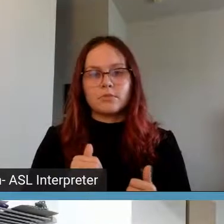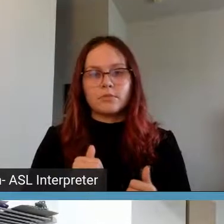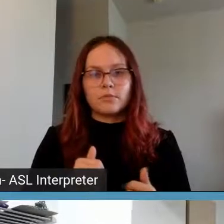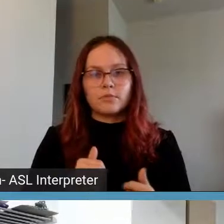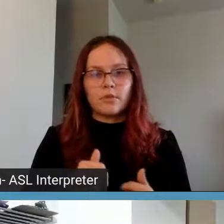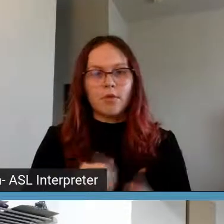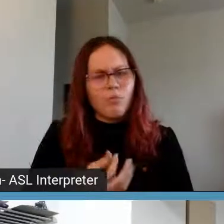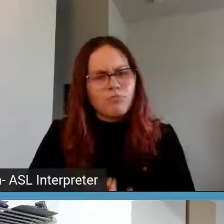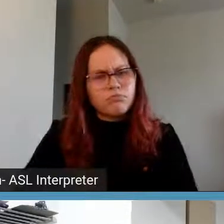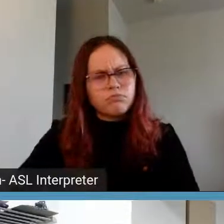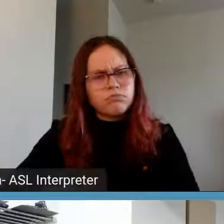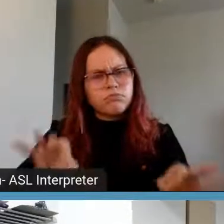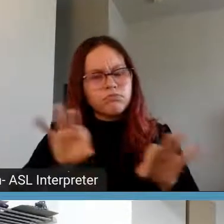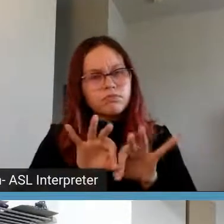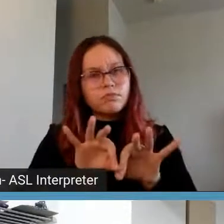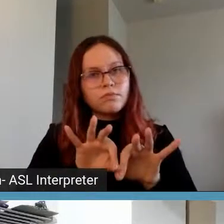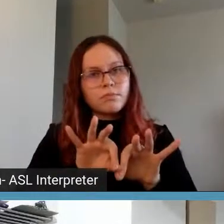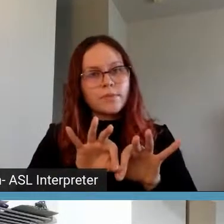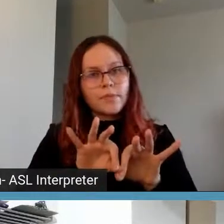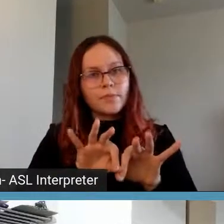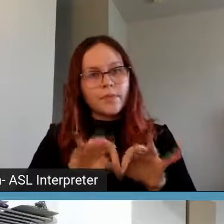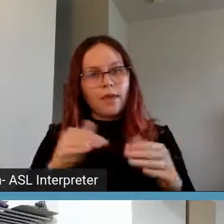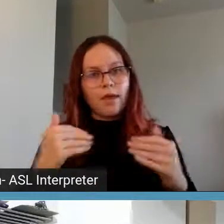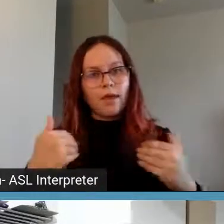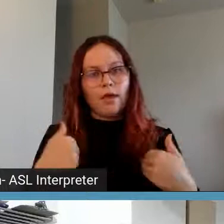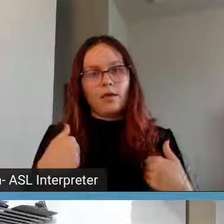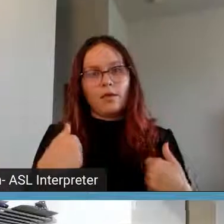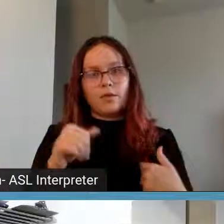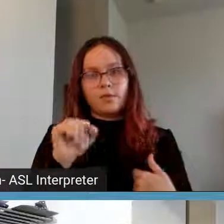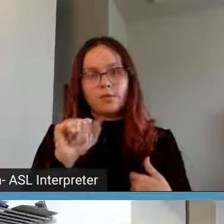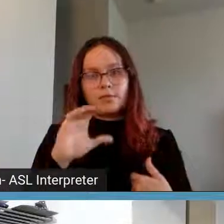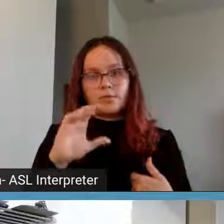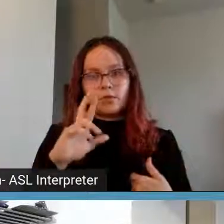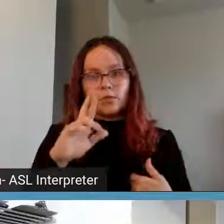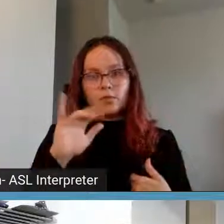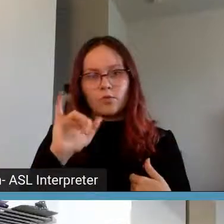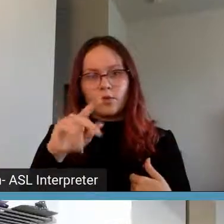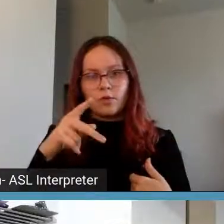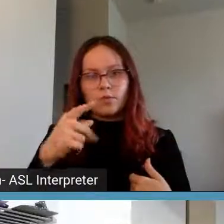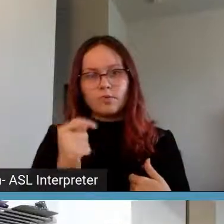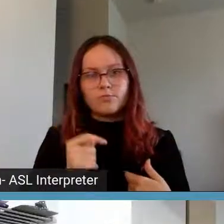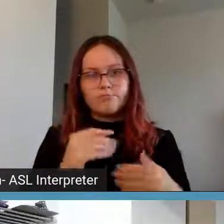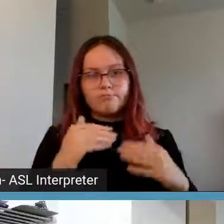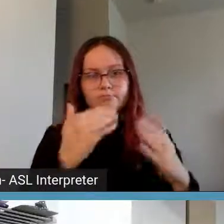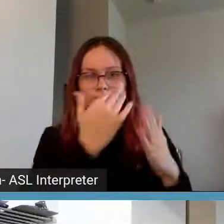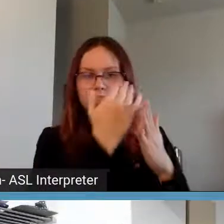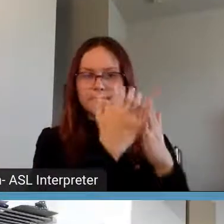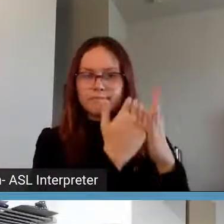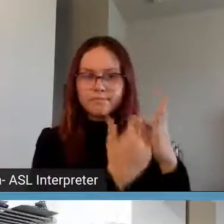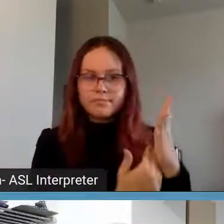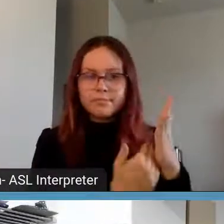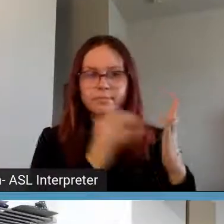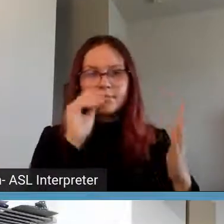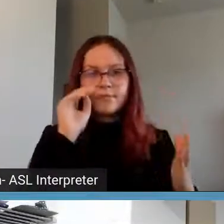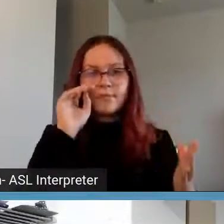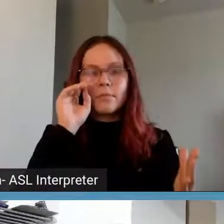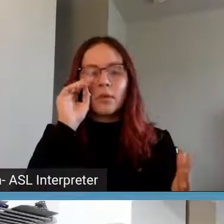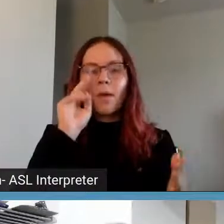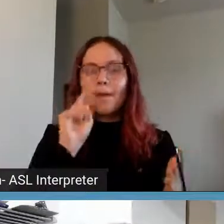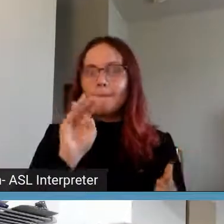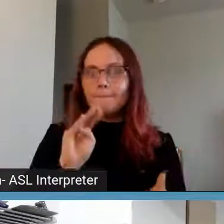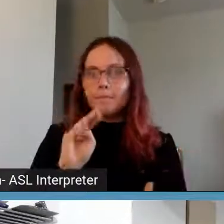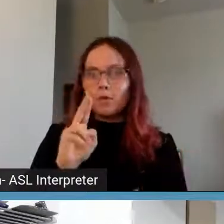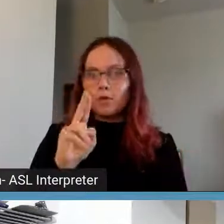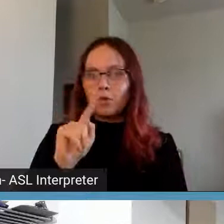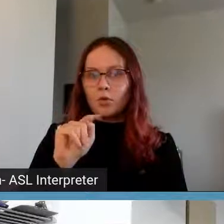saying, to have the script that sort of tells me everything that I need to do, muting people, making them